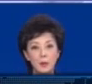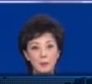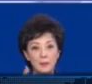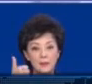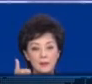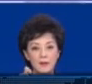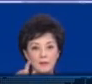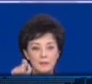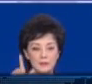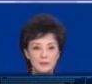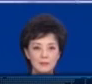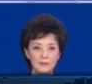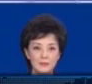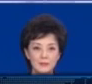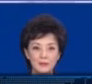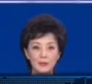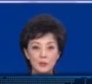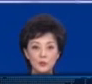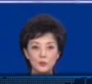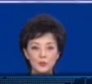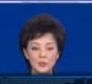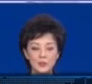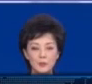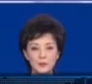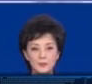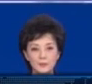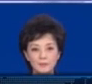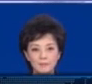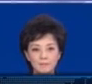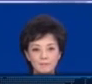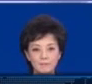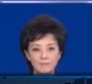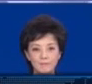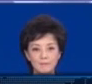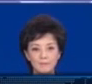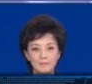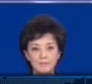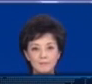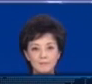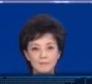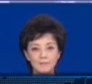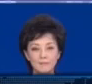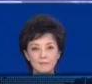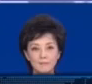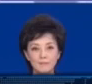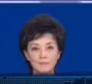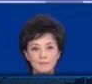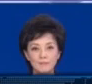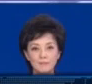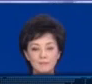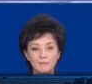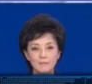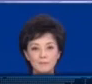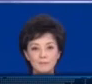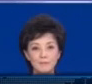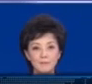For each city of Hubei province, we have already equipped the cutting-edge and advanced medical